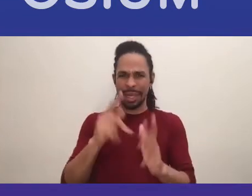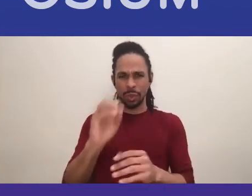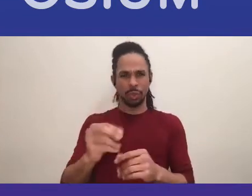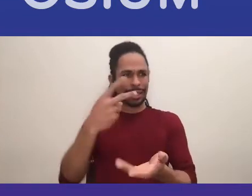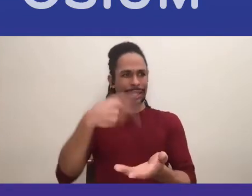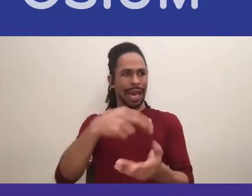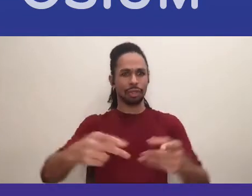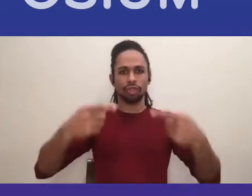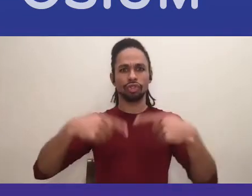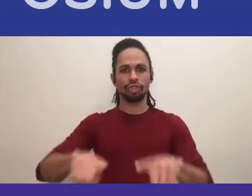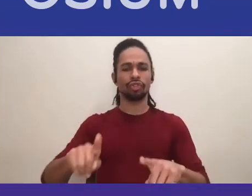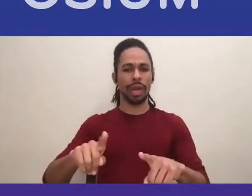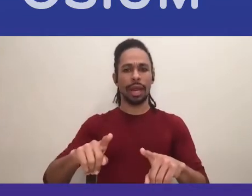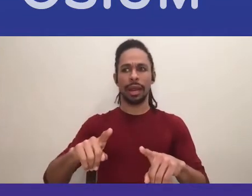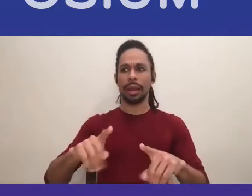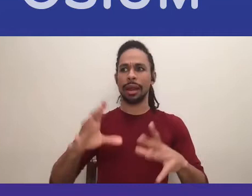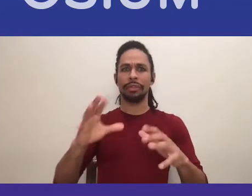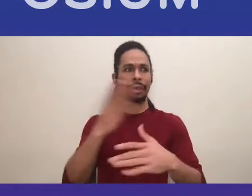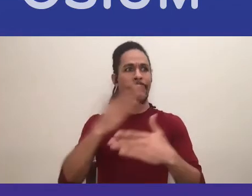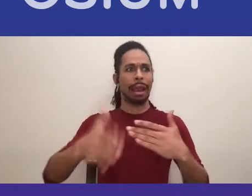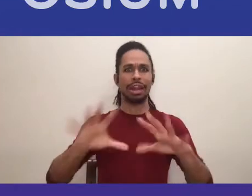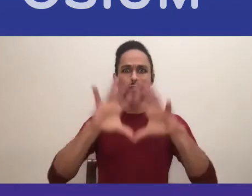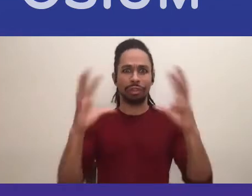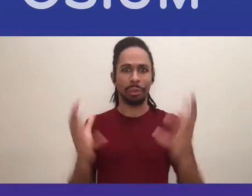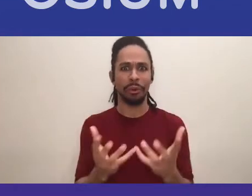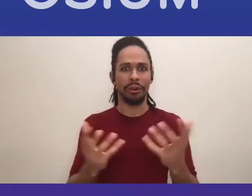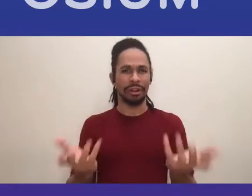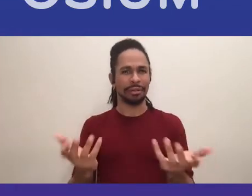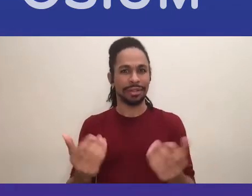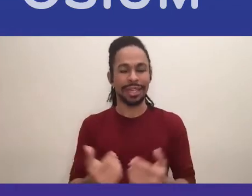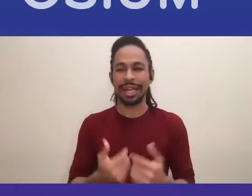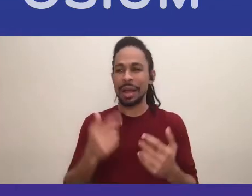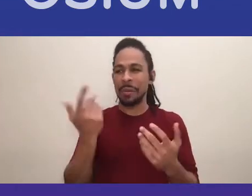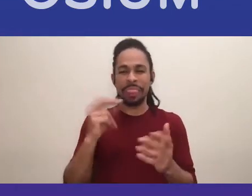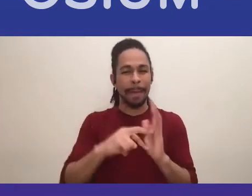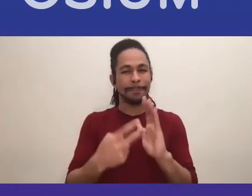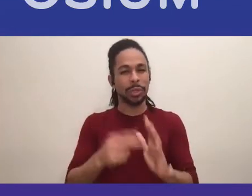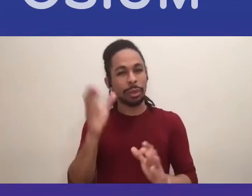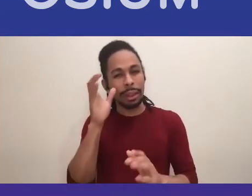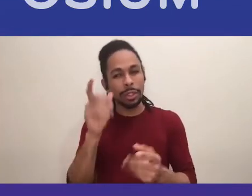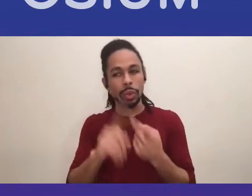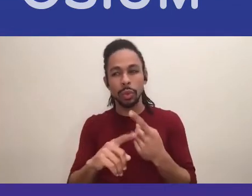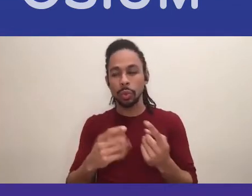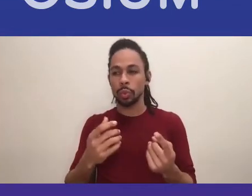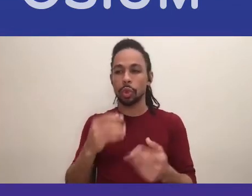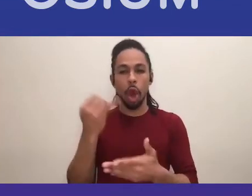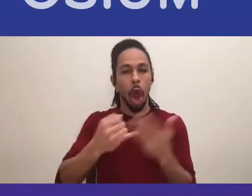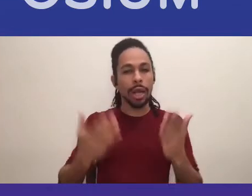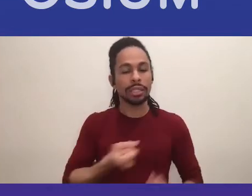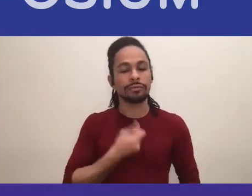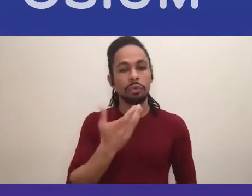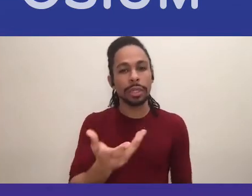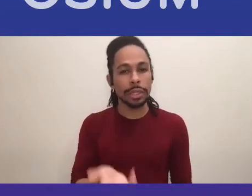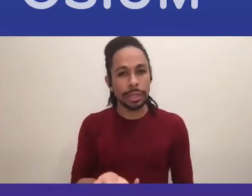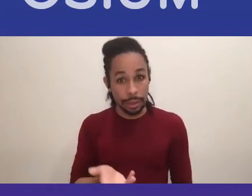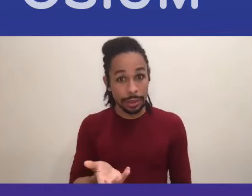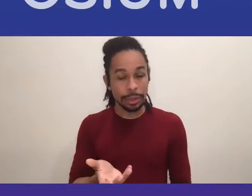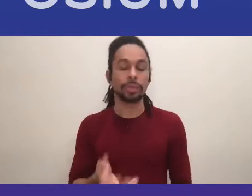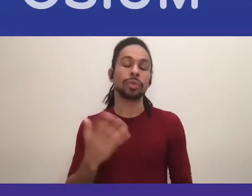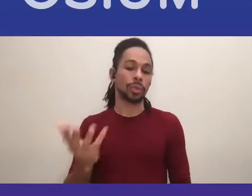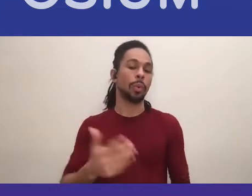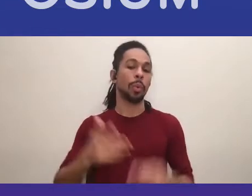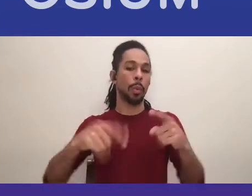apocalypse? What is it to listen through the voices of artists, right? So as we are